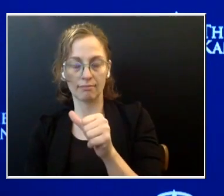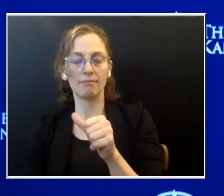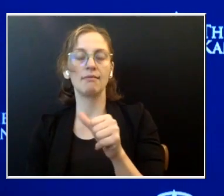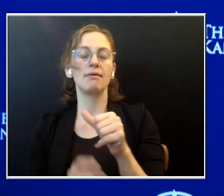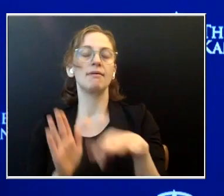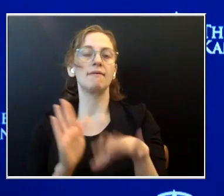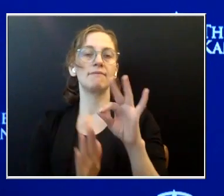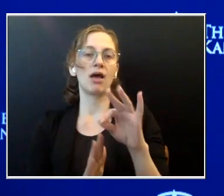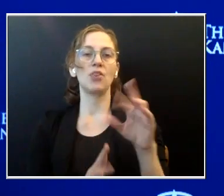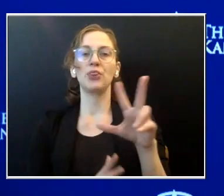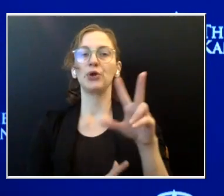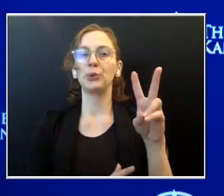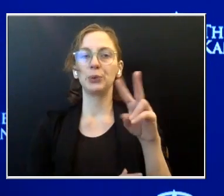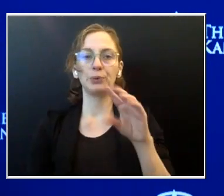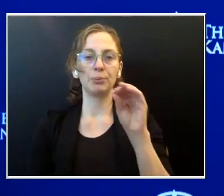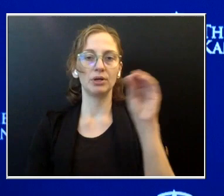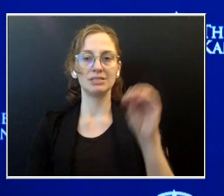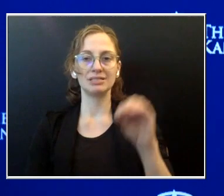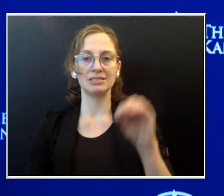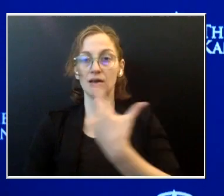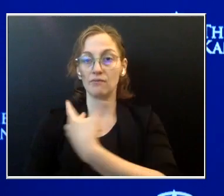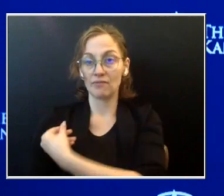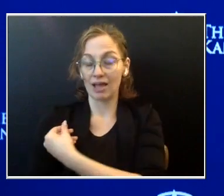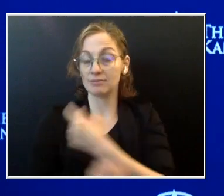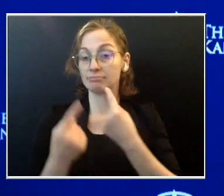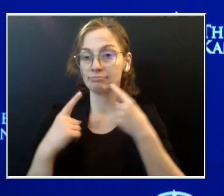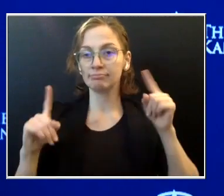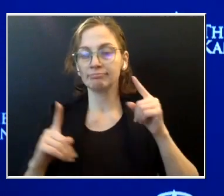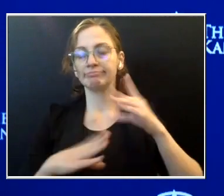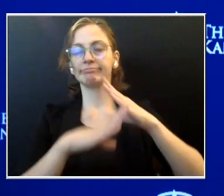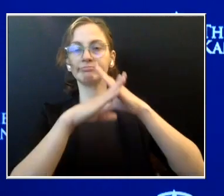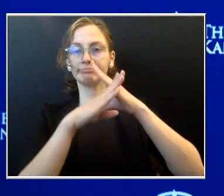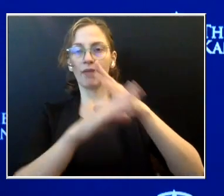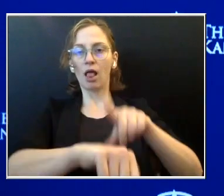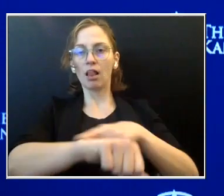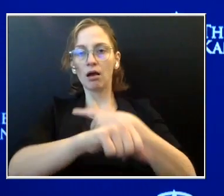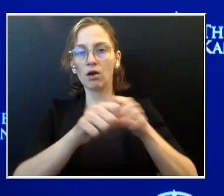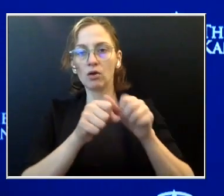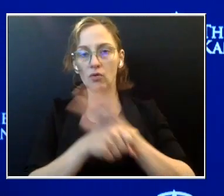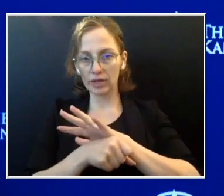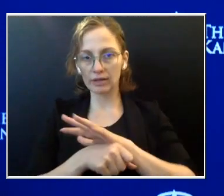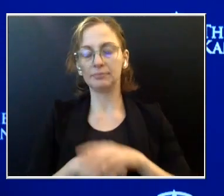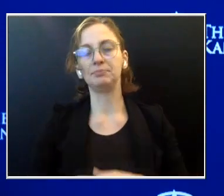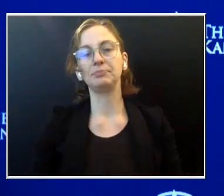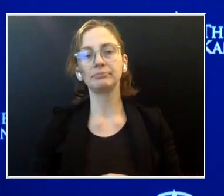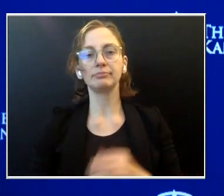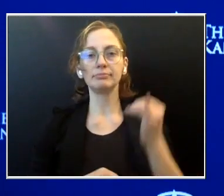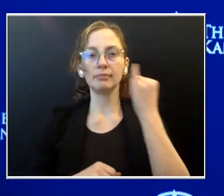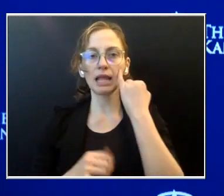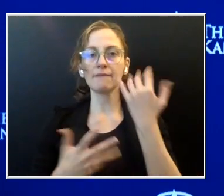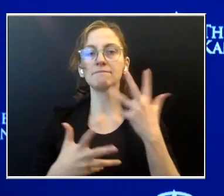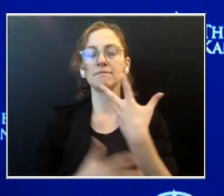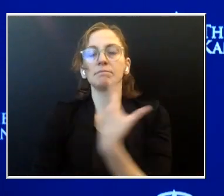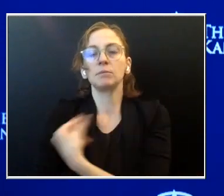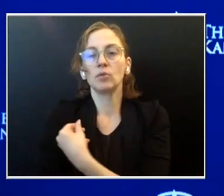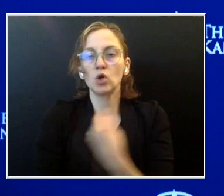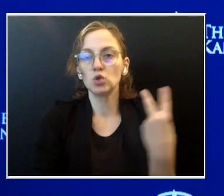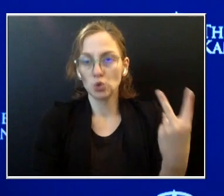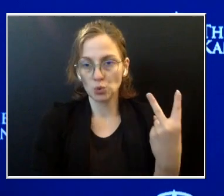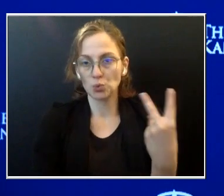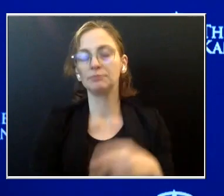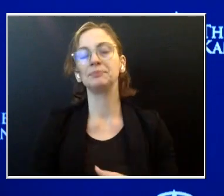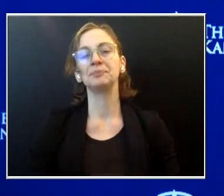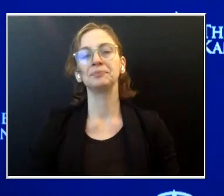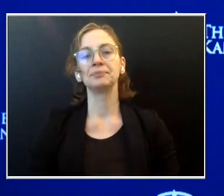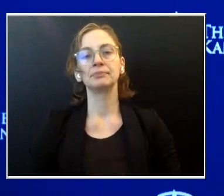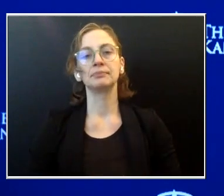efficacy against long COVID for those people that had received 2 doses of vaccine. But if you are up to